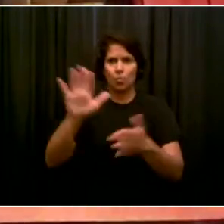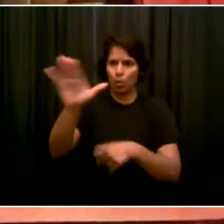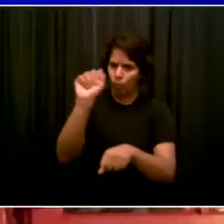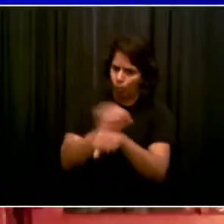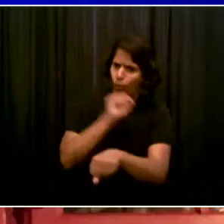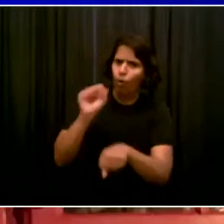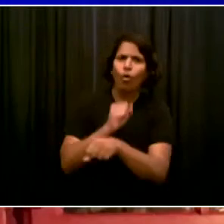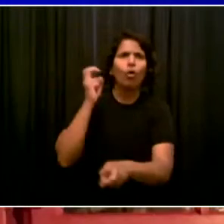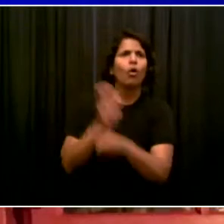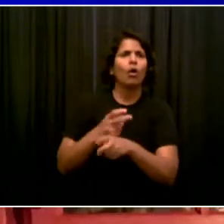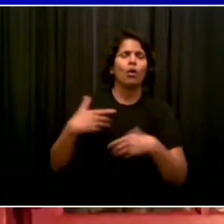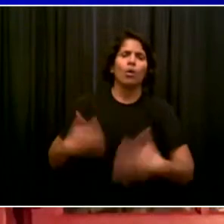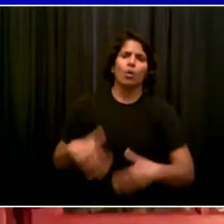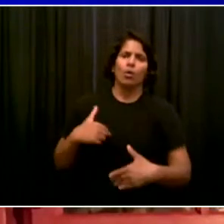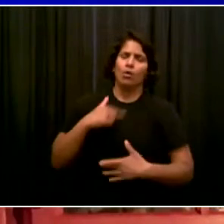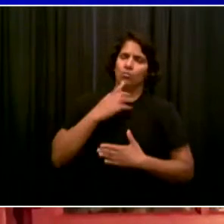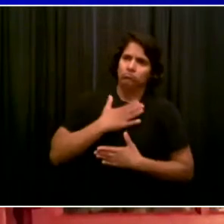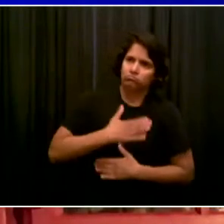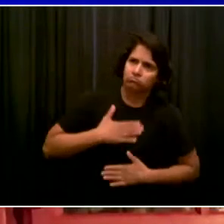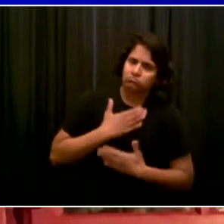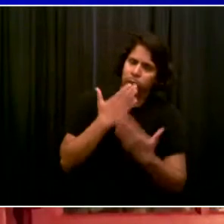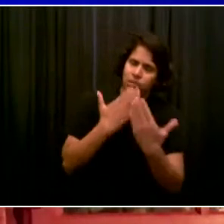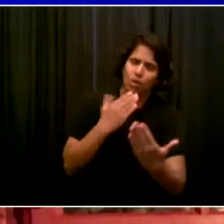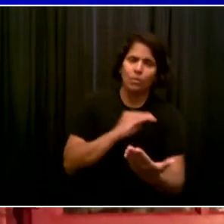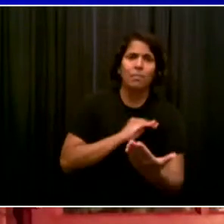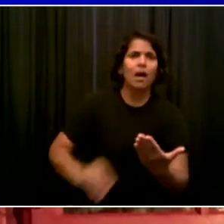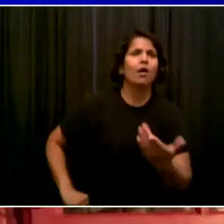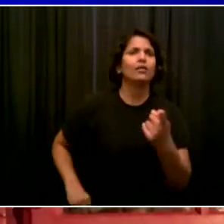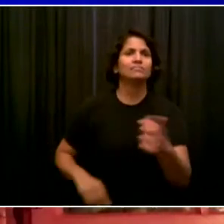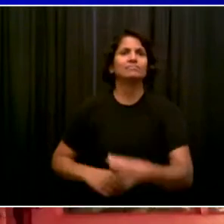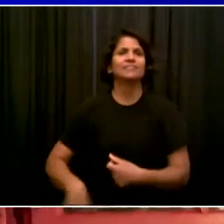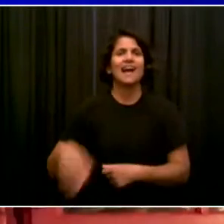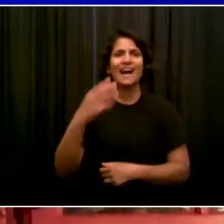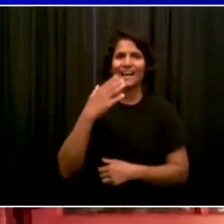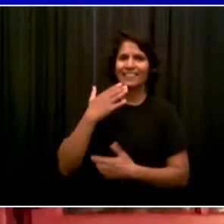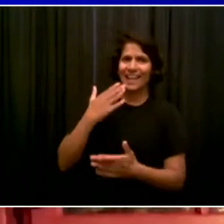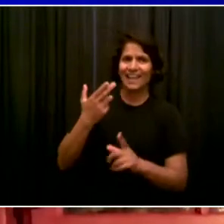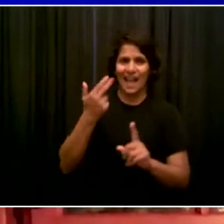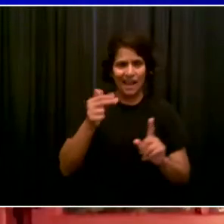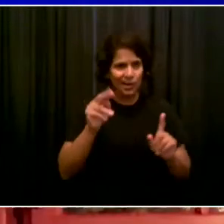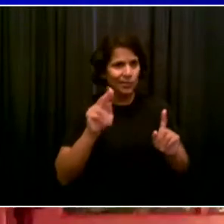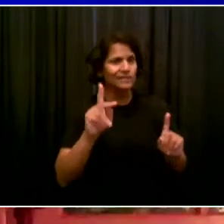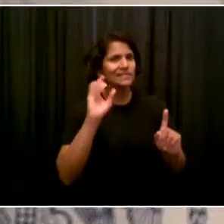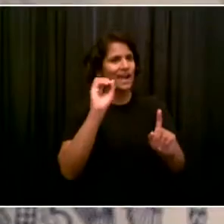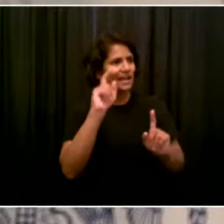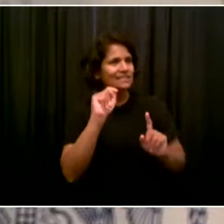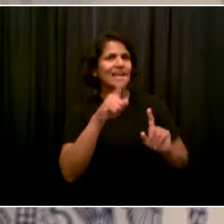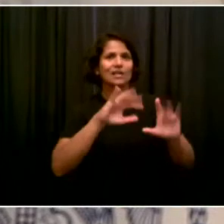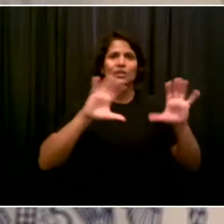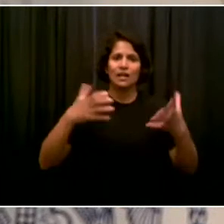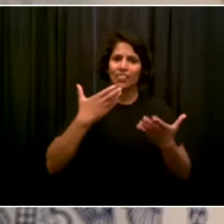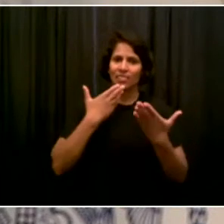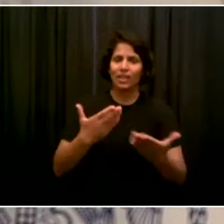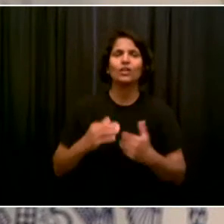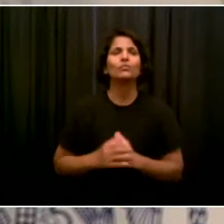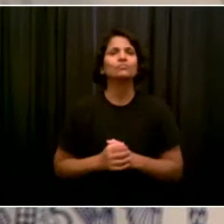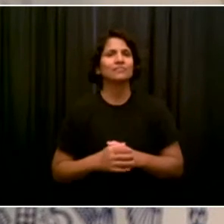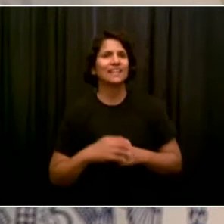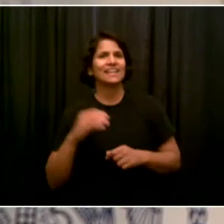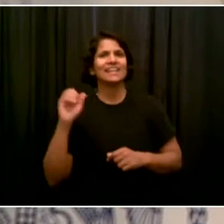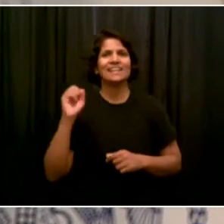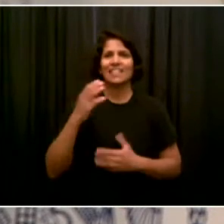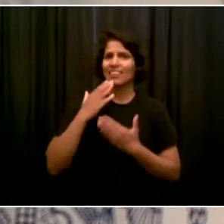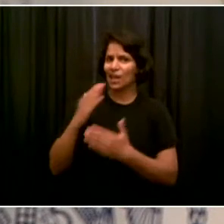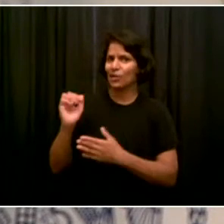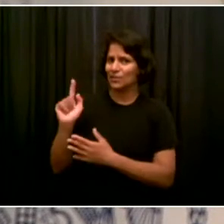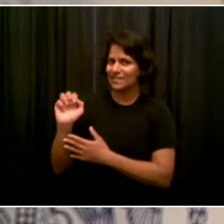appreciate Hank and all of the work that he's done. Thanks. Thank you so much, Steve. Really appreciate it. Okay, everyone, let's see if we have the Assembly